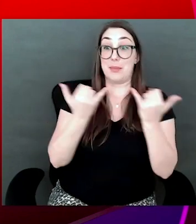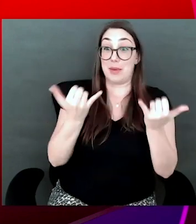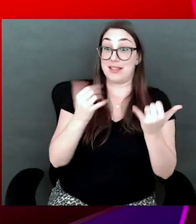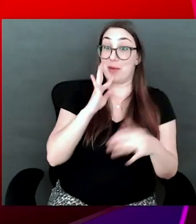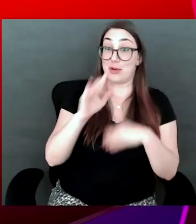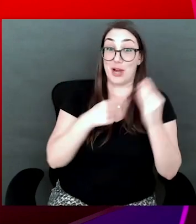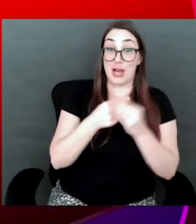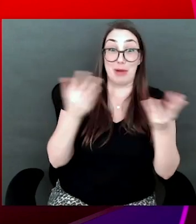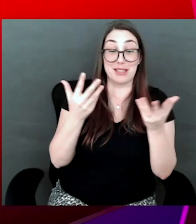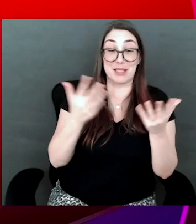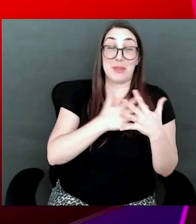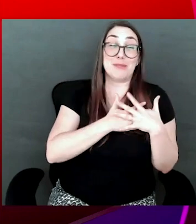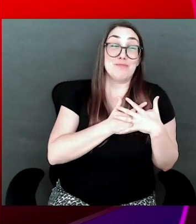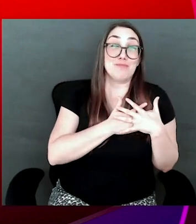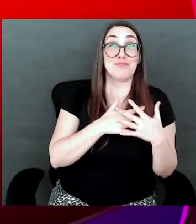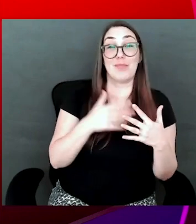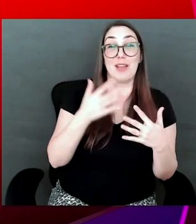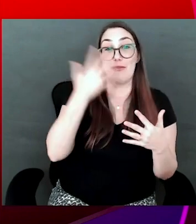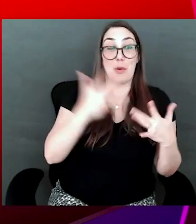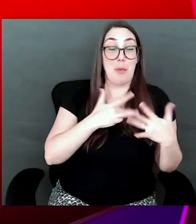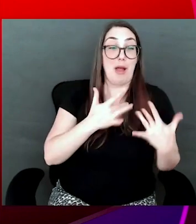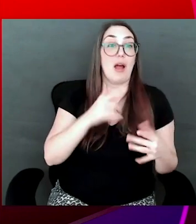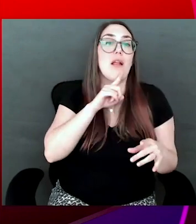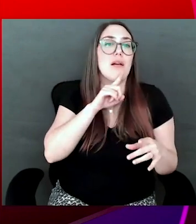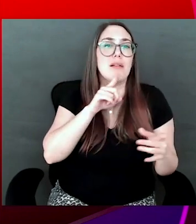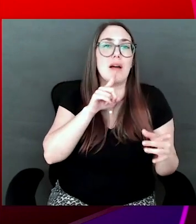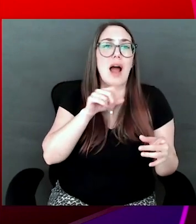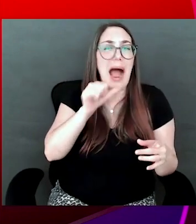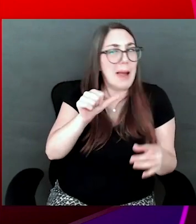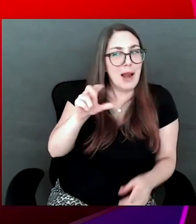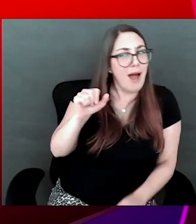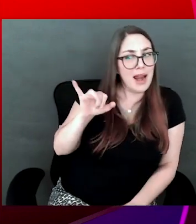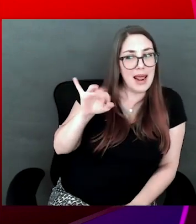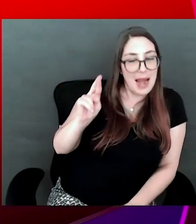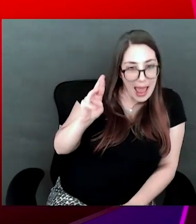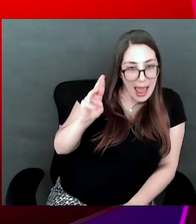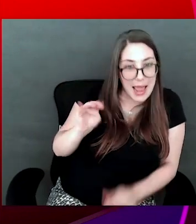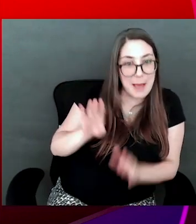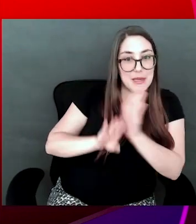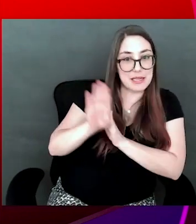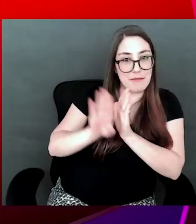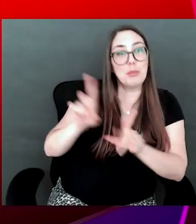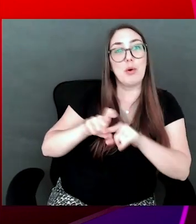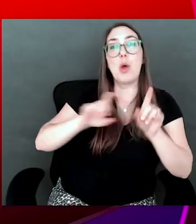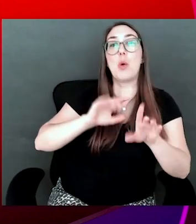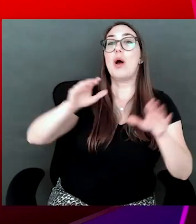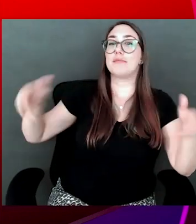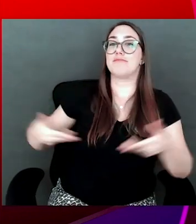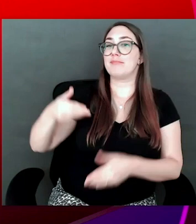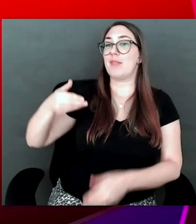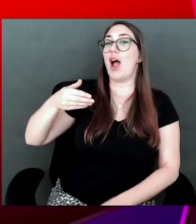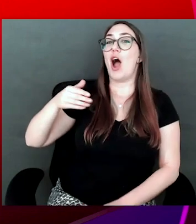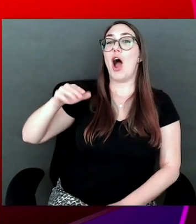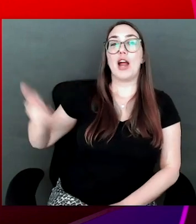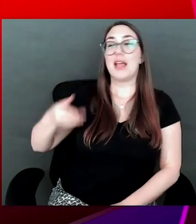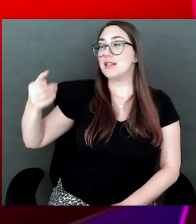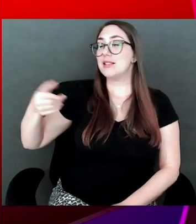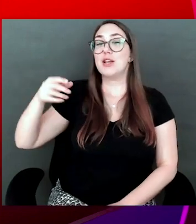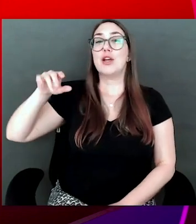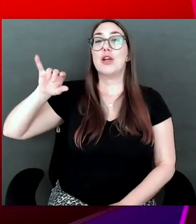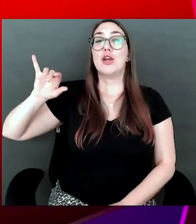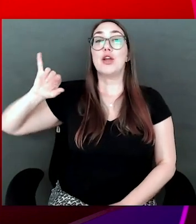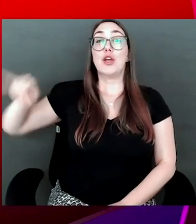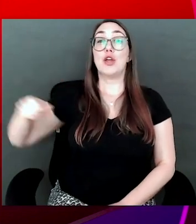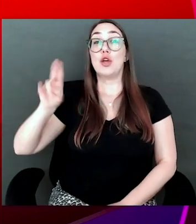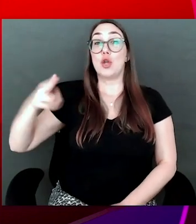Oh, I've had a little bit of experience. I'm not a game developer, but I want to introduce our guest, Juho. Tell us about yourself.